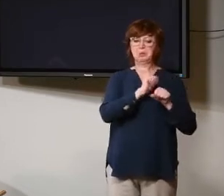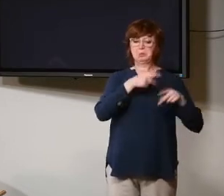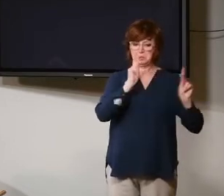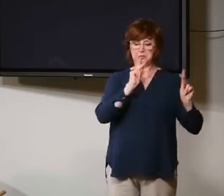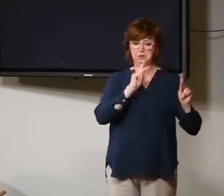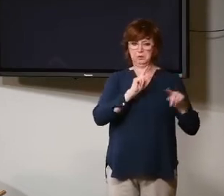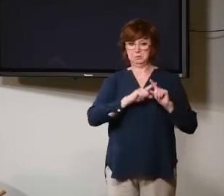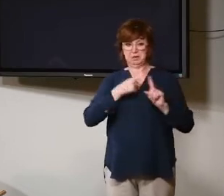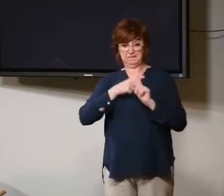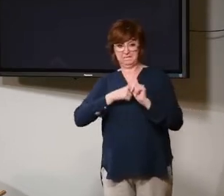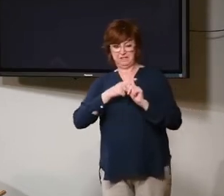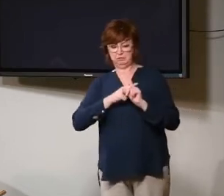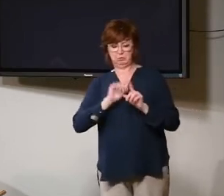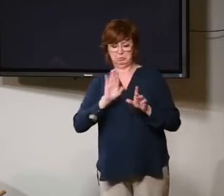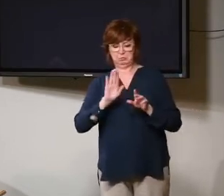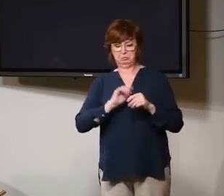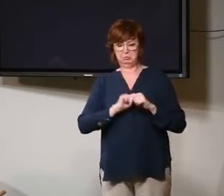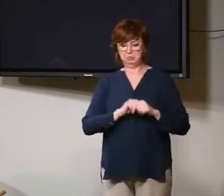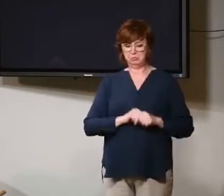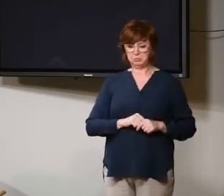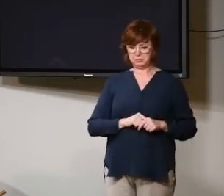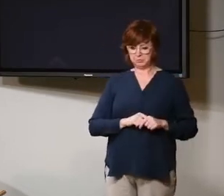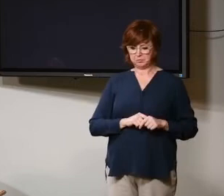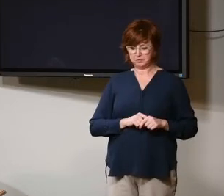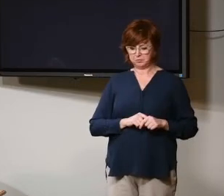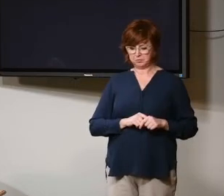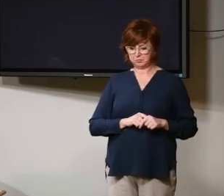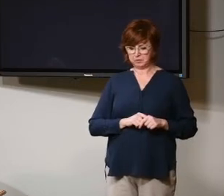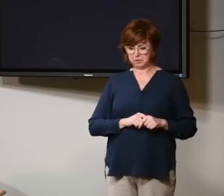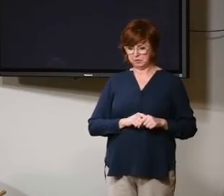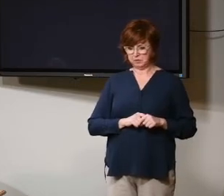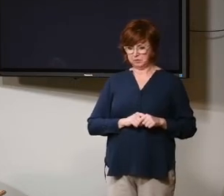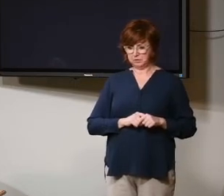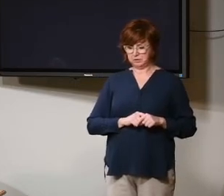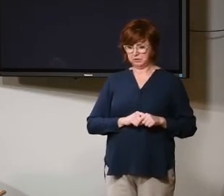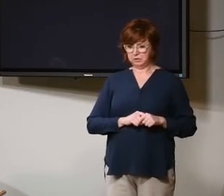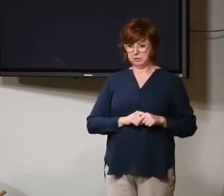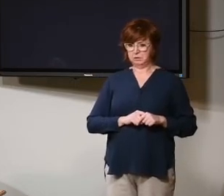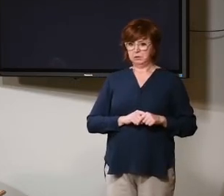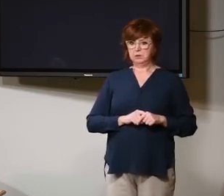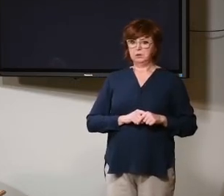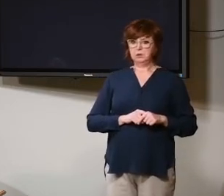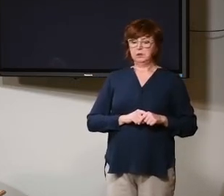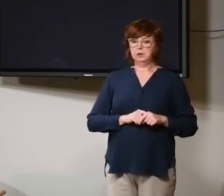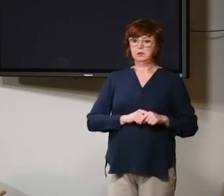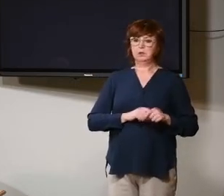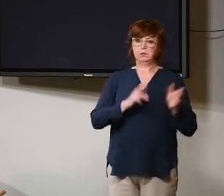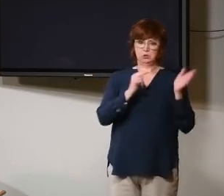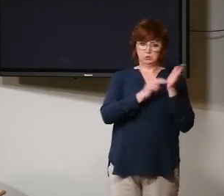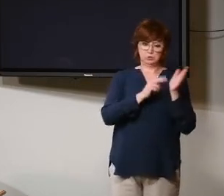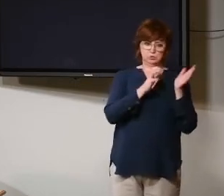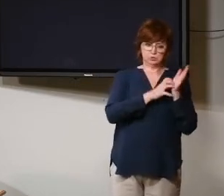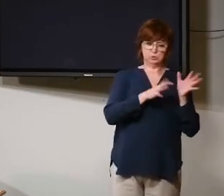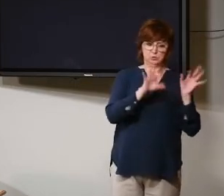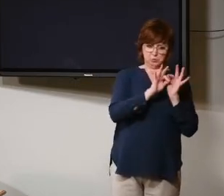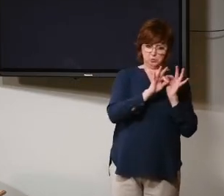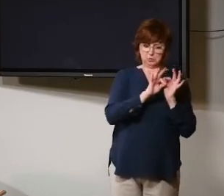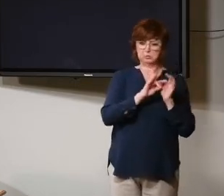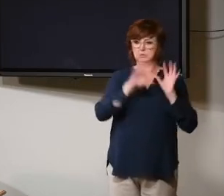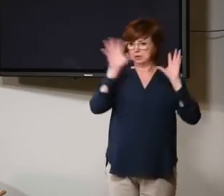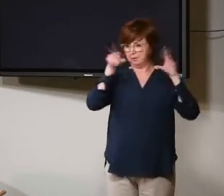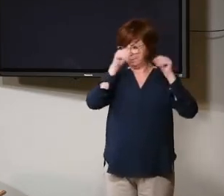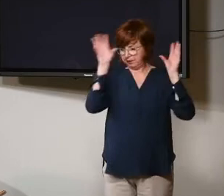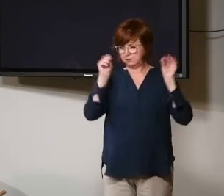fever, but that's a priority population for us to test quickly, as well as other first responders. So